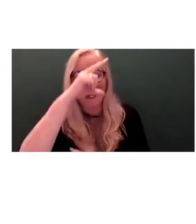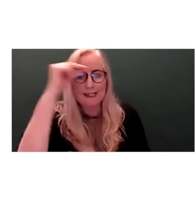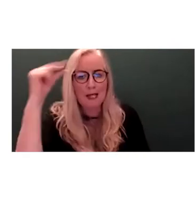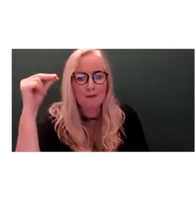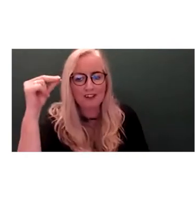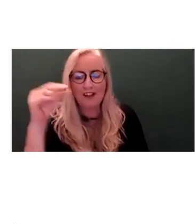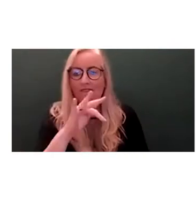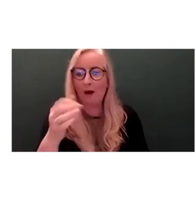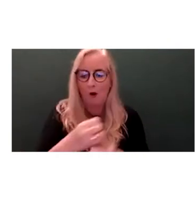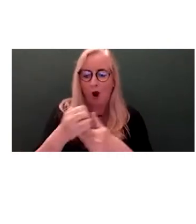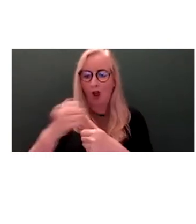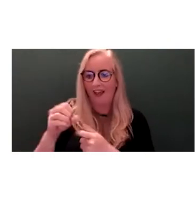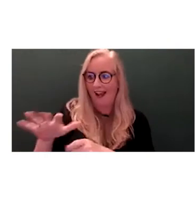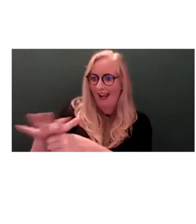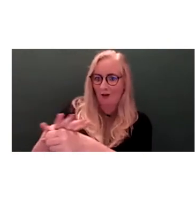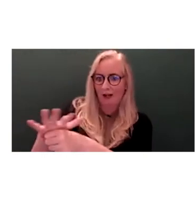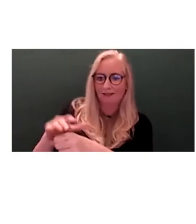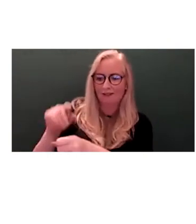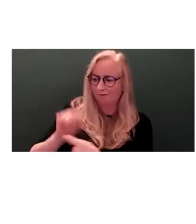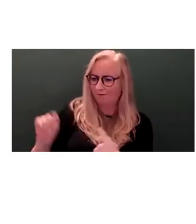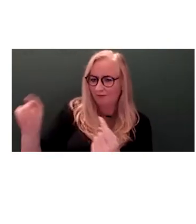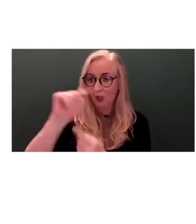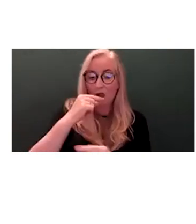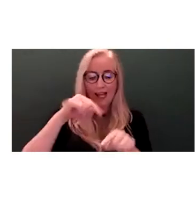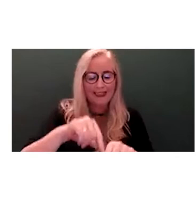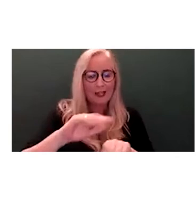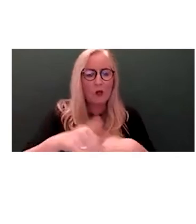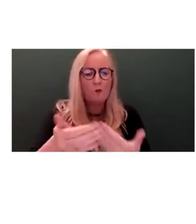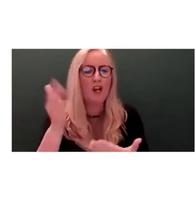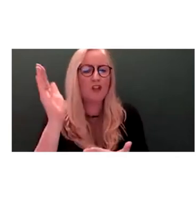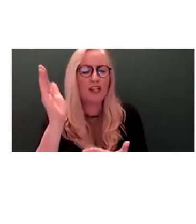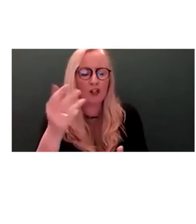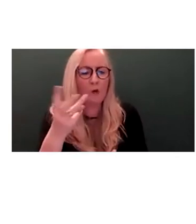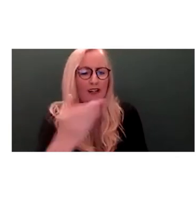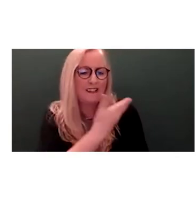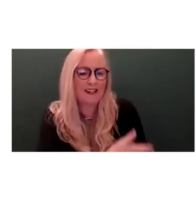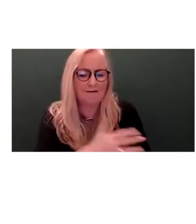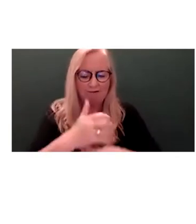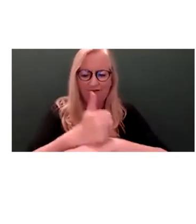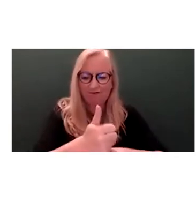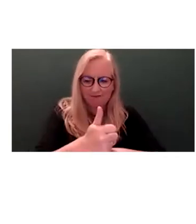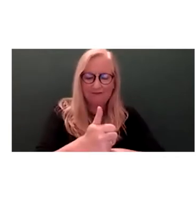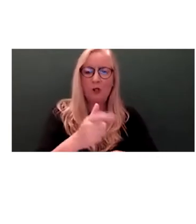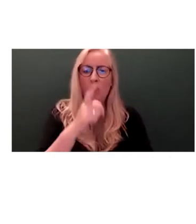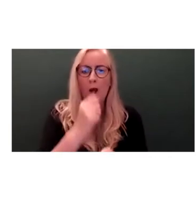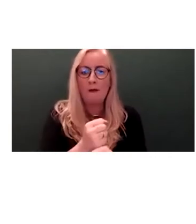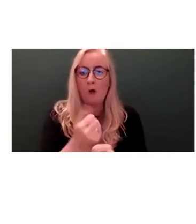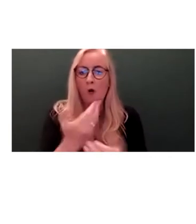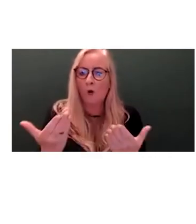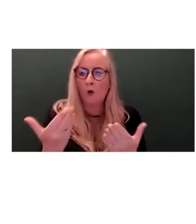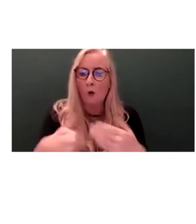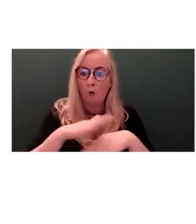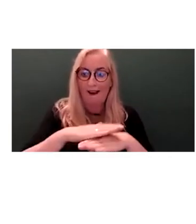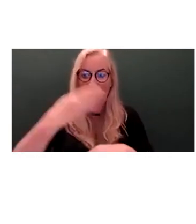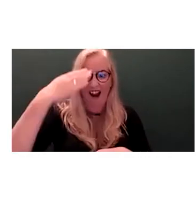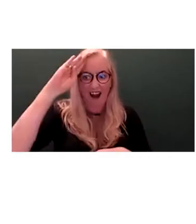from other jurisdictions. So in this presentation, I will start by setting the scene, presenting you with where Ireland stands